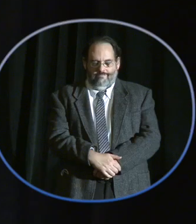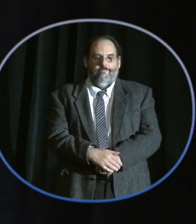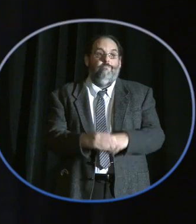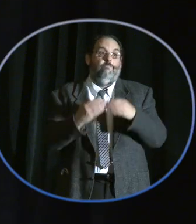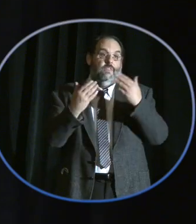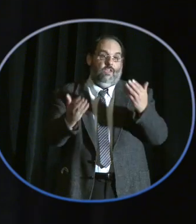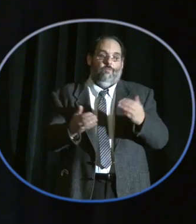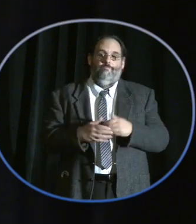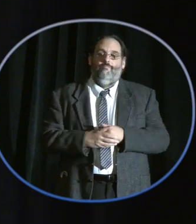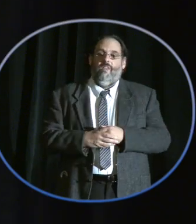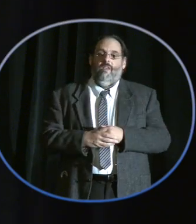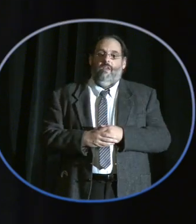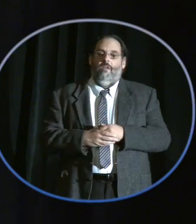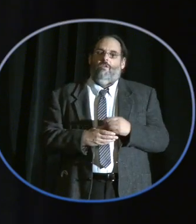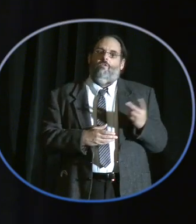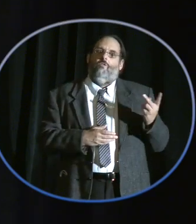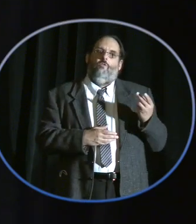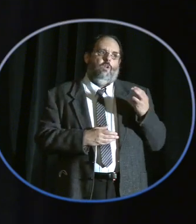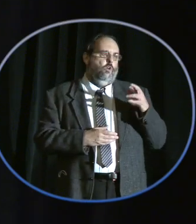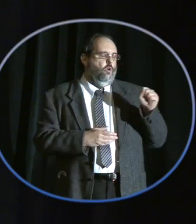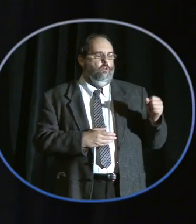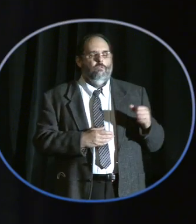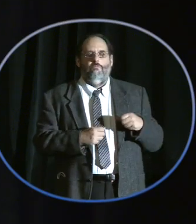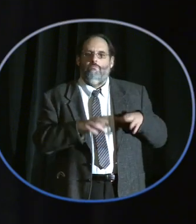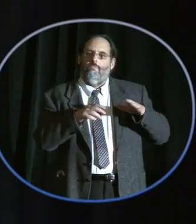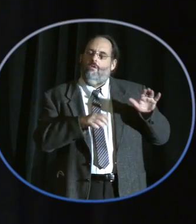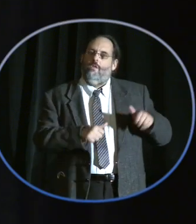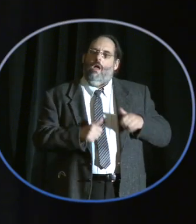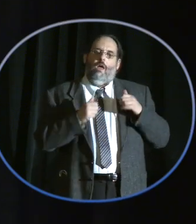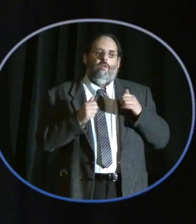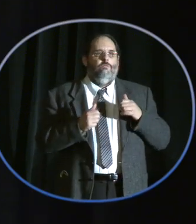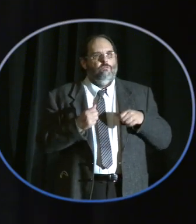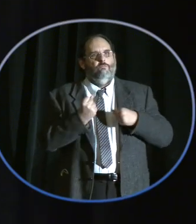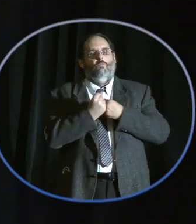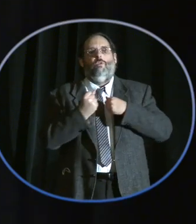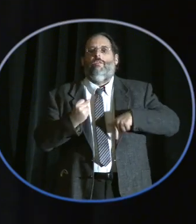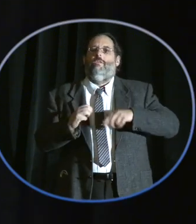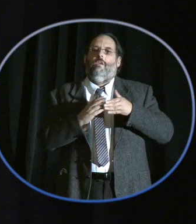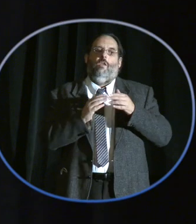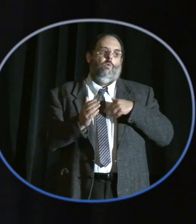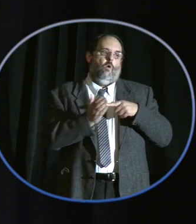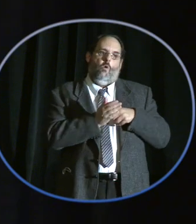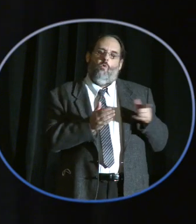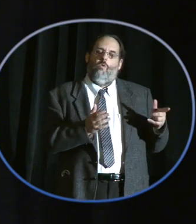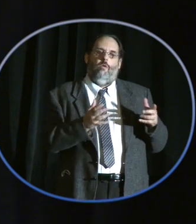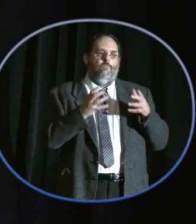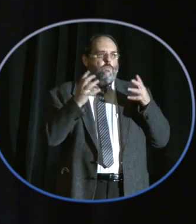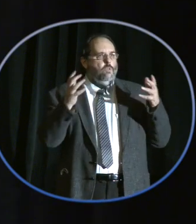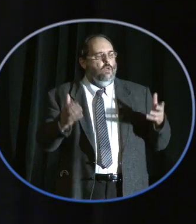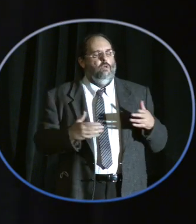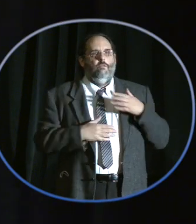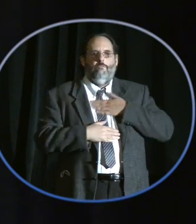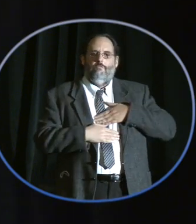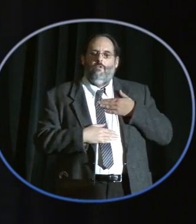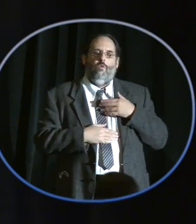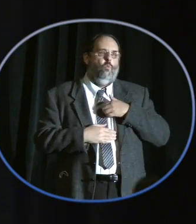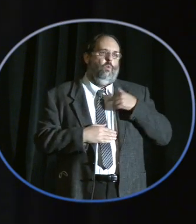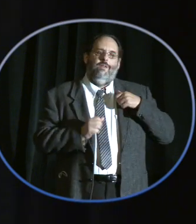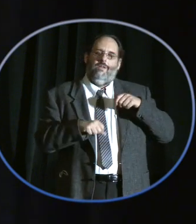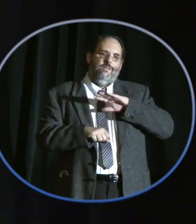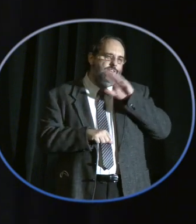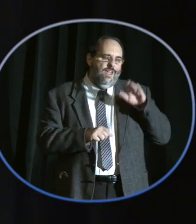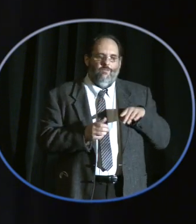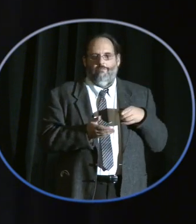Thank you. These heroes gave their lives for Baltimore City, and we owe them a debt of gratitude that we can never,